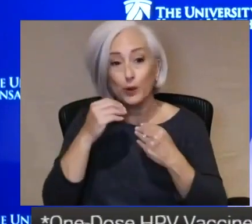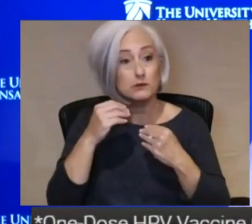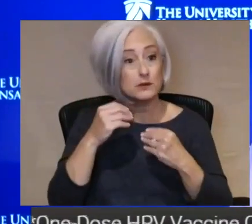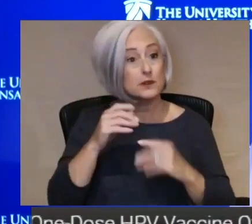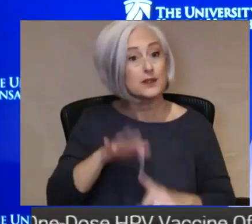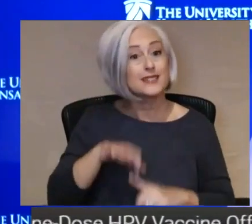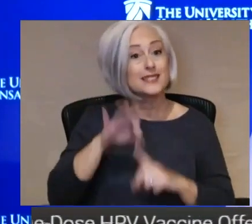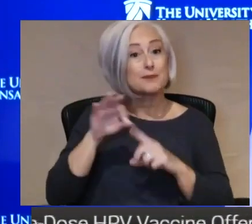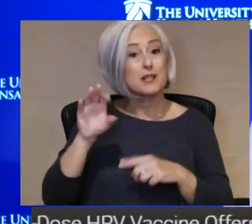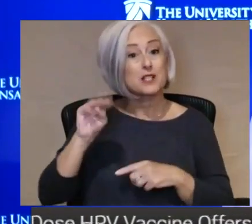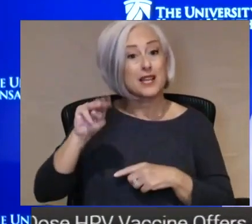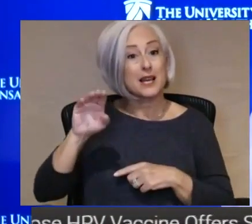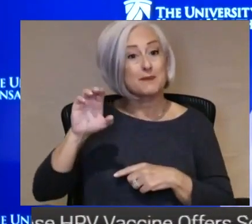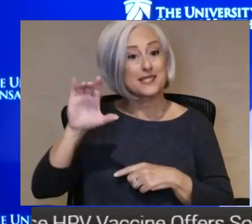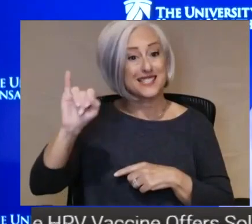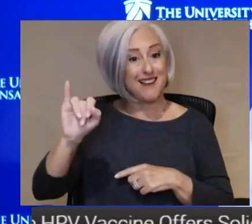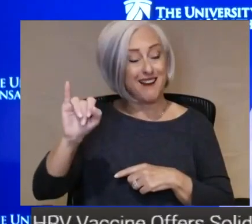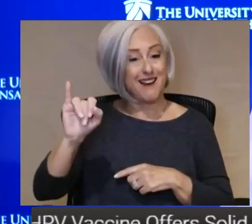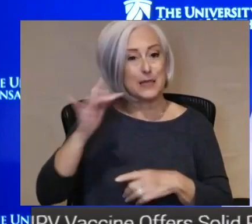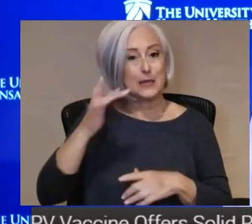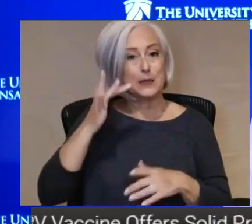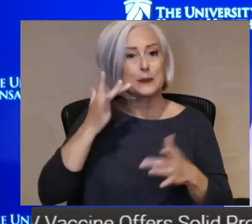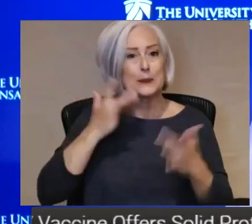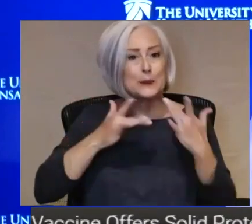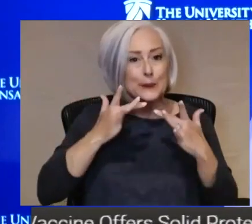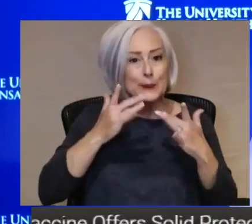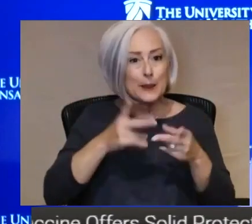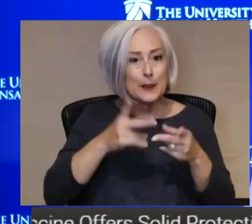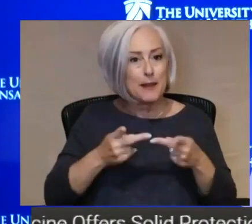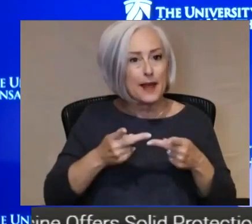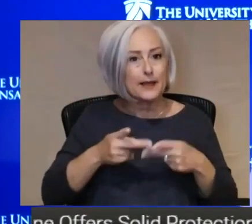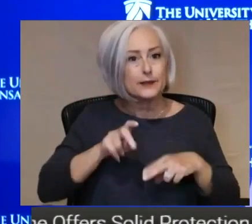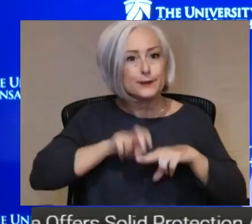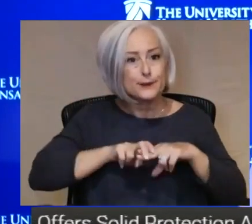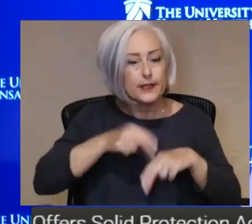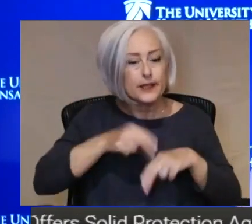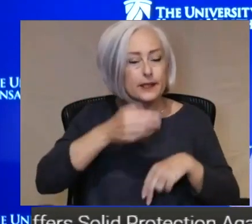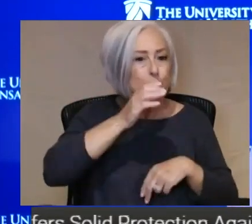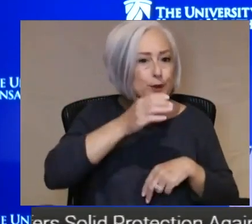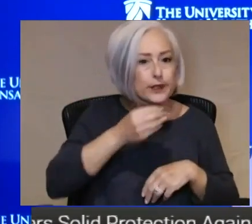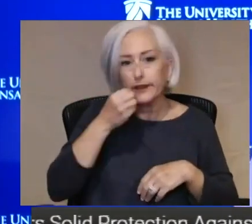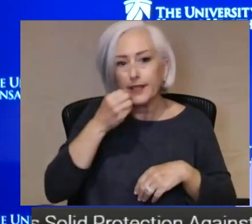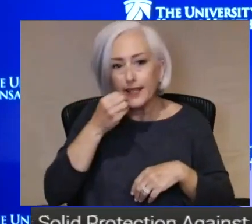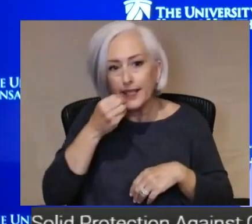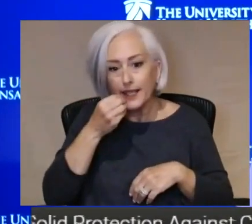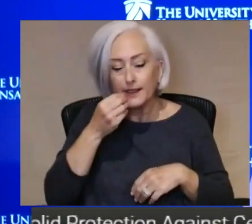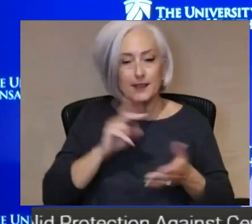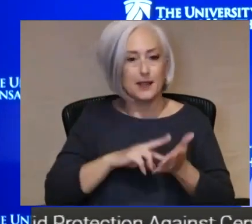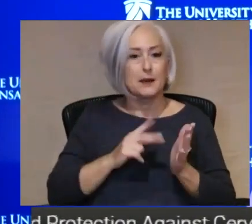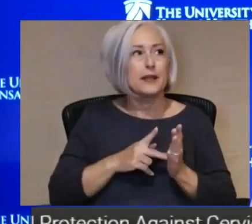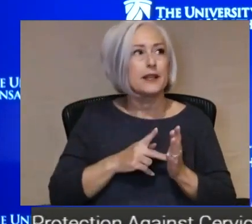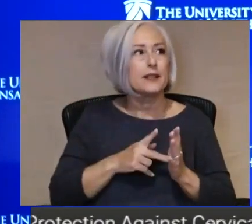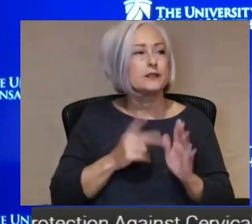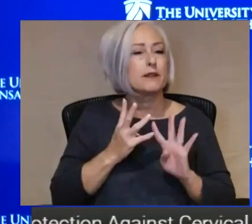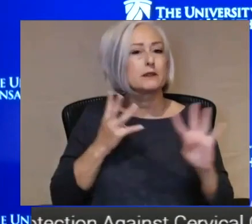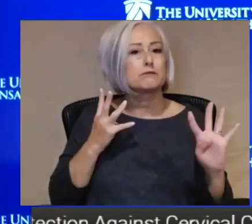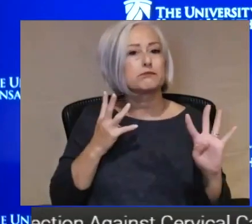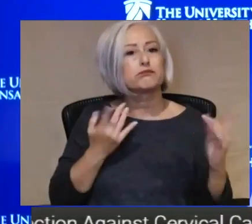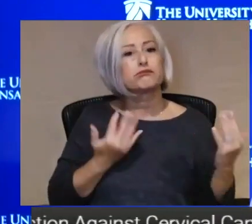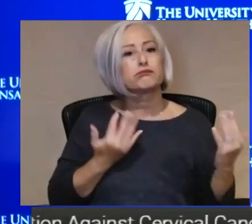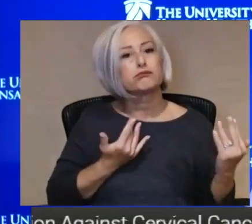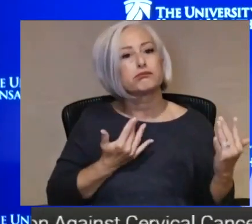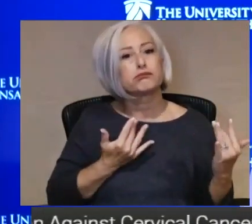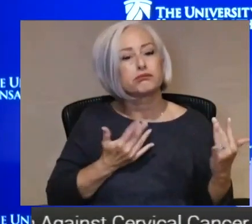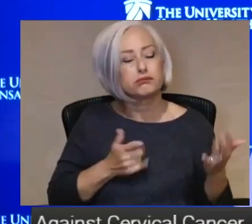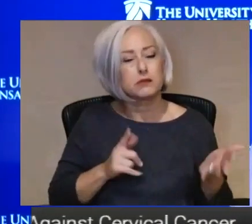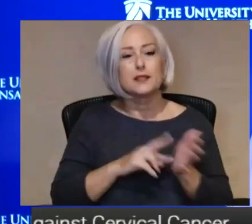we know there's very few places to get food or sit down and have drinks. And a lot of those places you're waiting. So I think you're just going to be stagnant in those lines